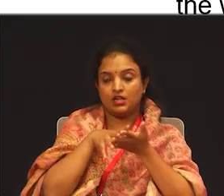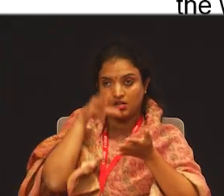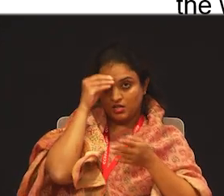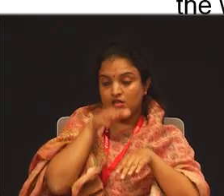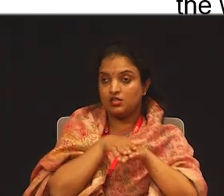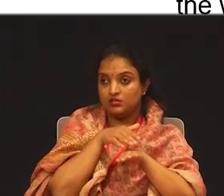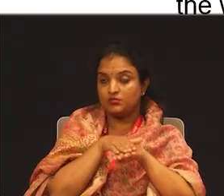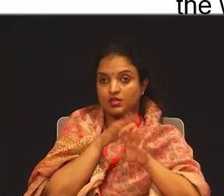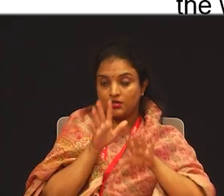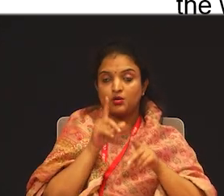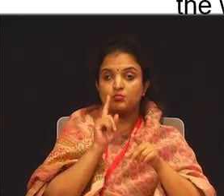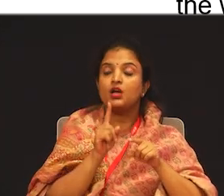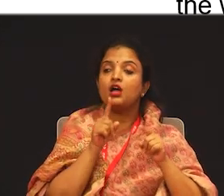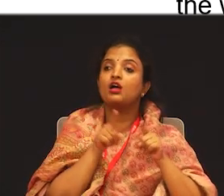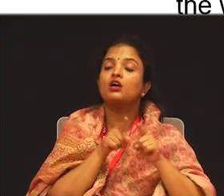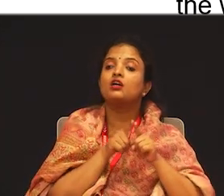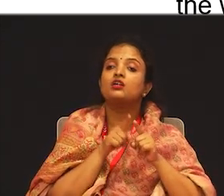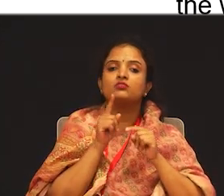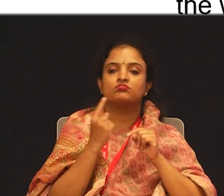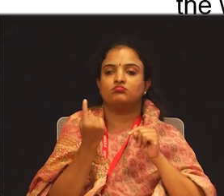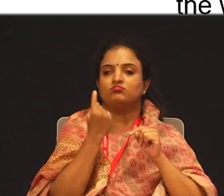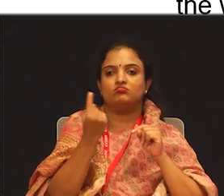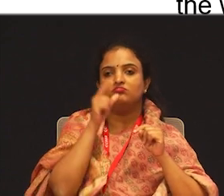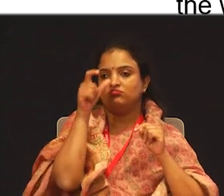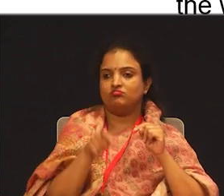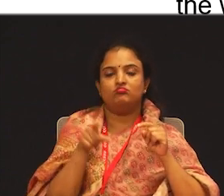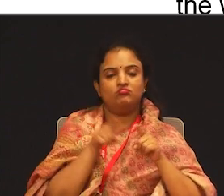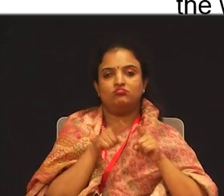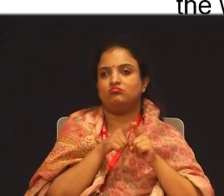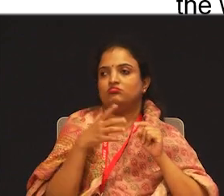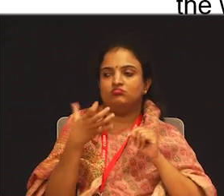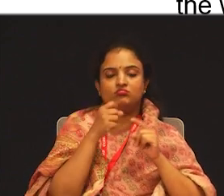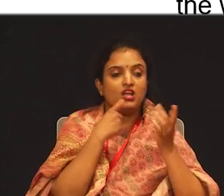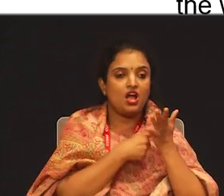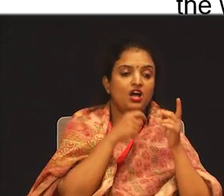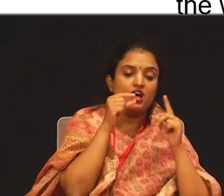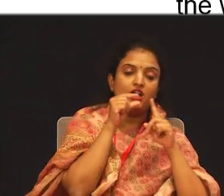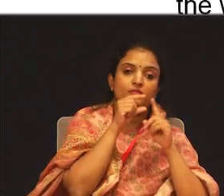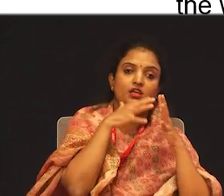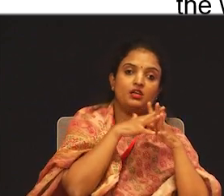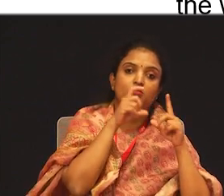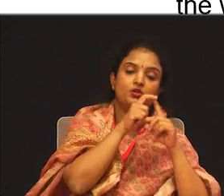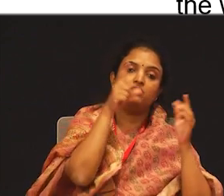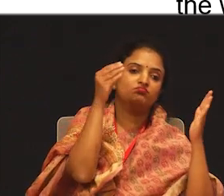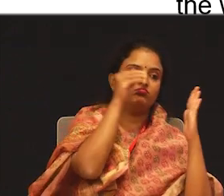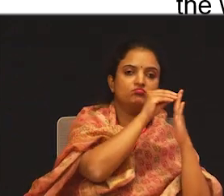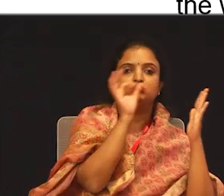disabilities, but as such, it's not an individual category recognized in RPWD Act